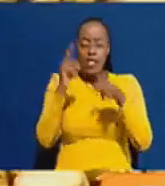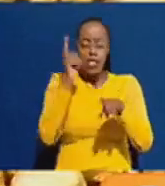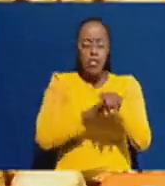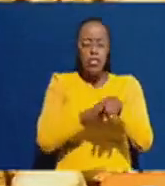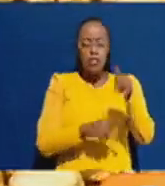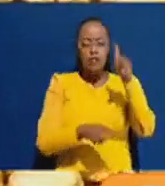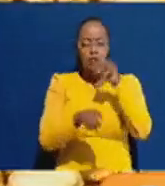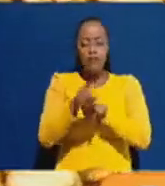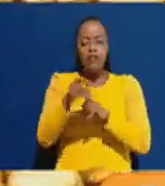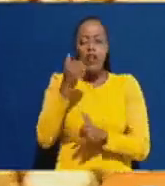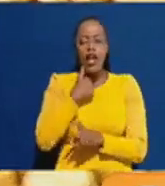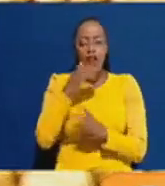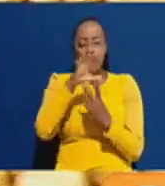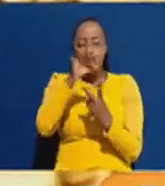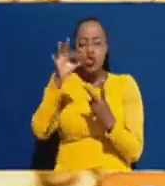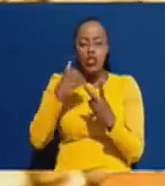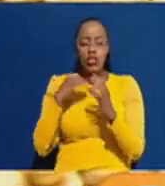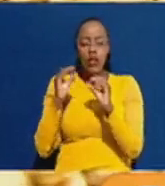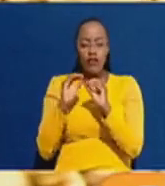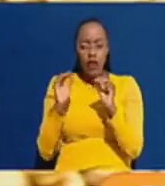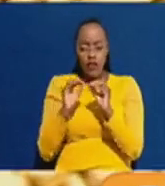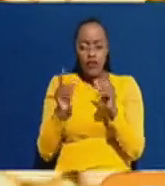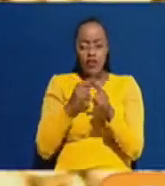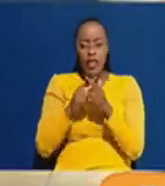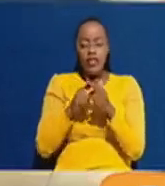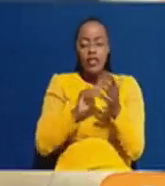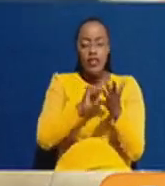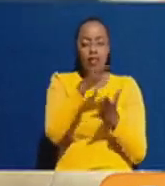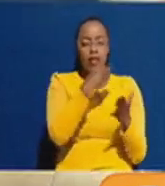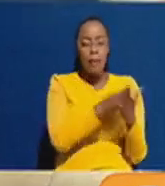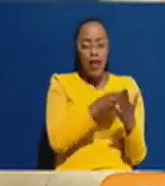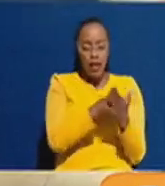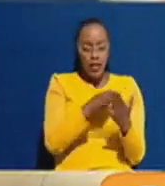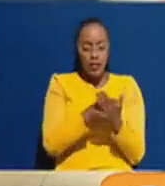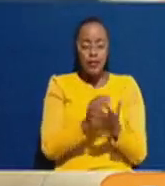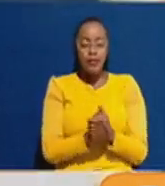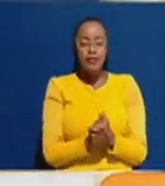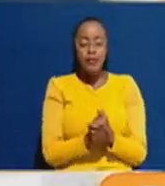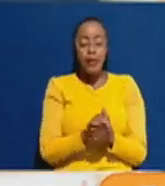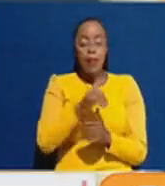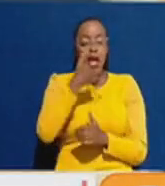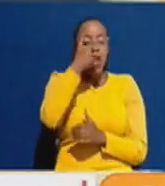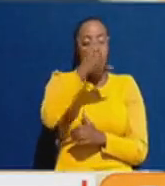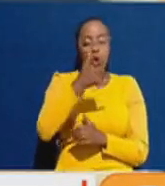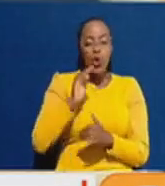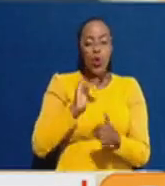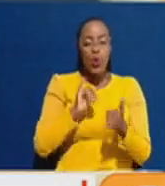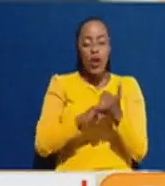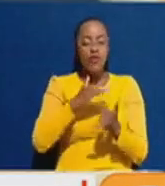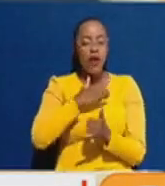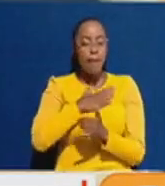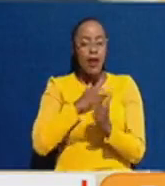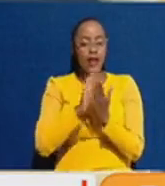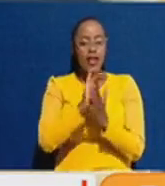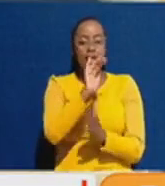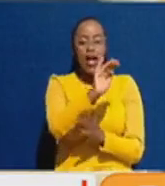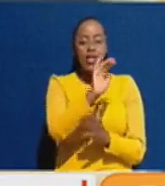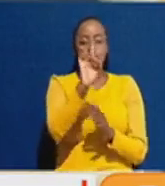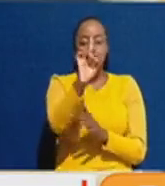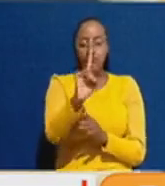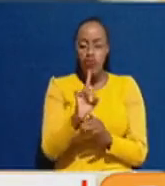gunpoint, he had no choice but send for the money in cash. I ended up calling my wife and asking her to come